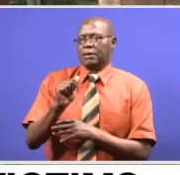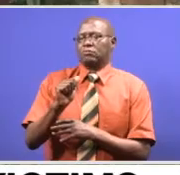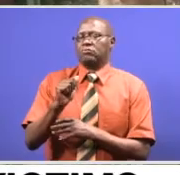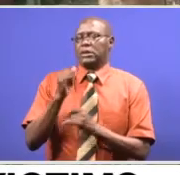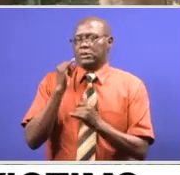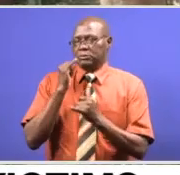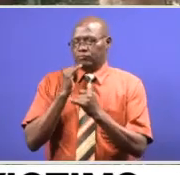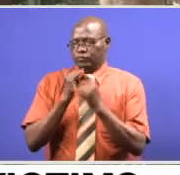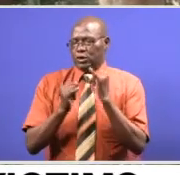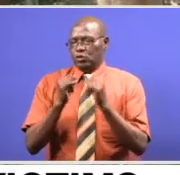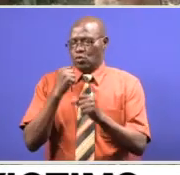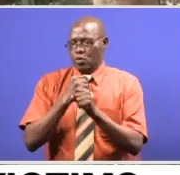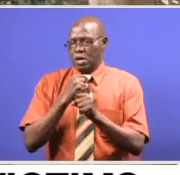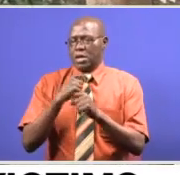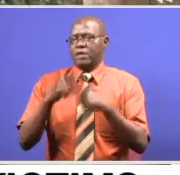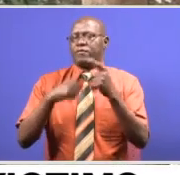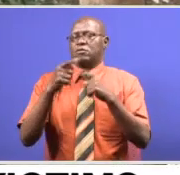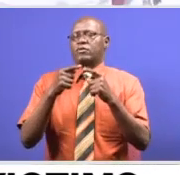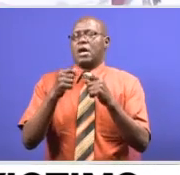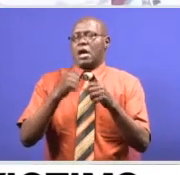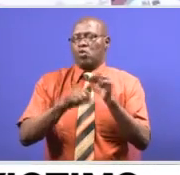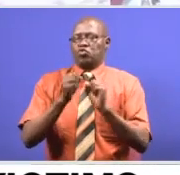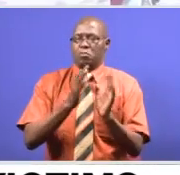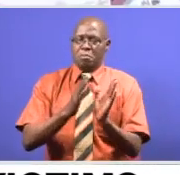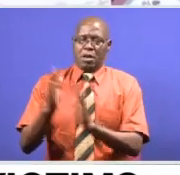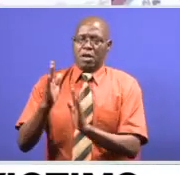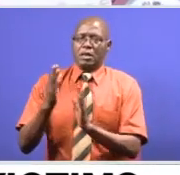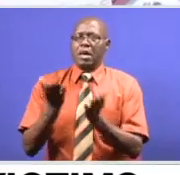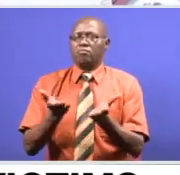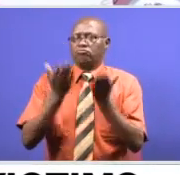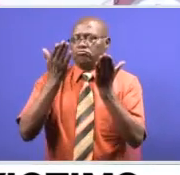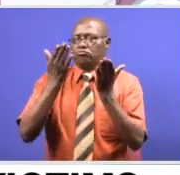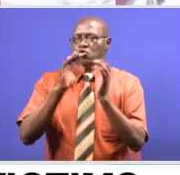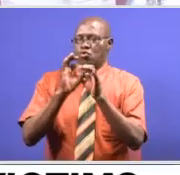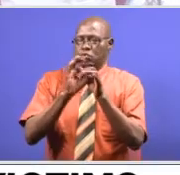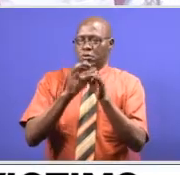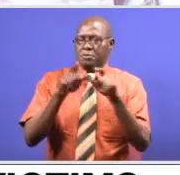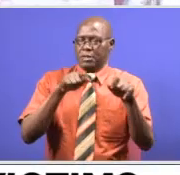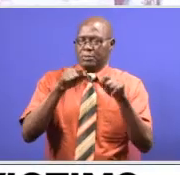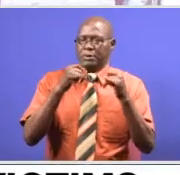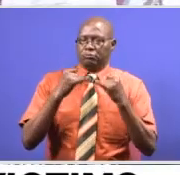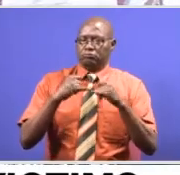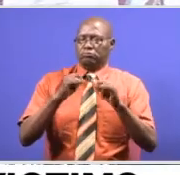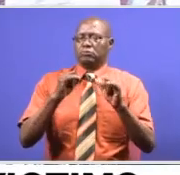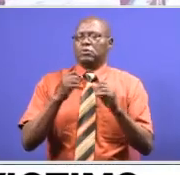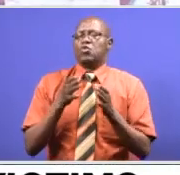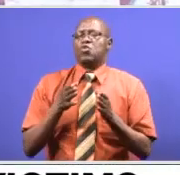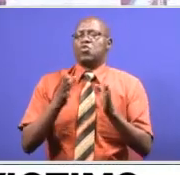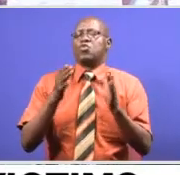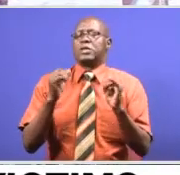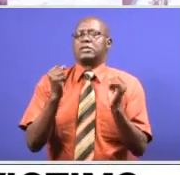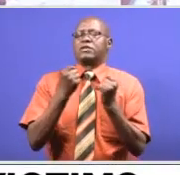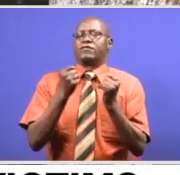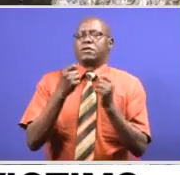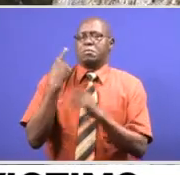of the National Road Safety Action Plan to enhance coordination, management, and implementation of road safety priority plans